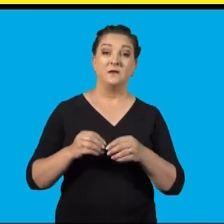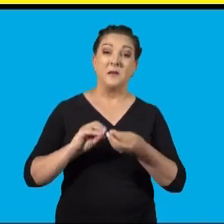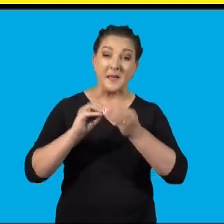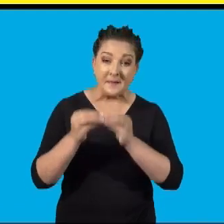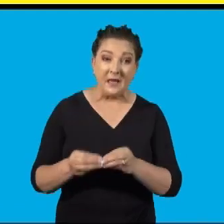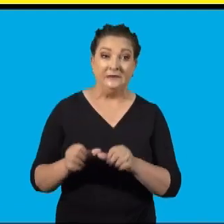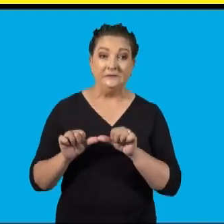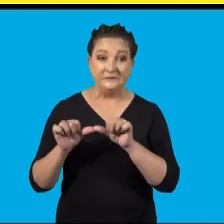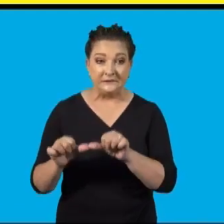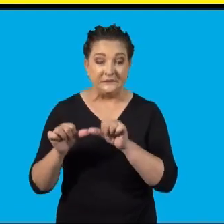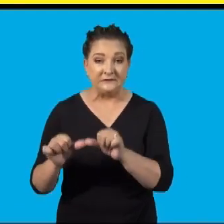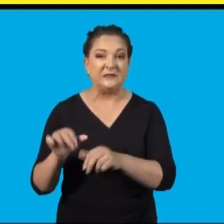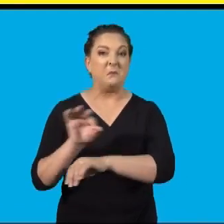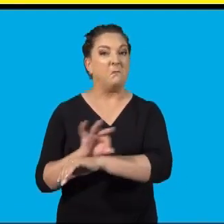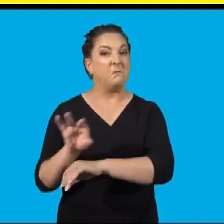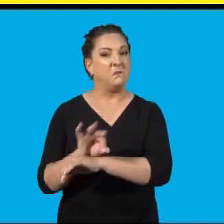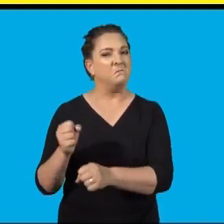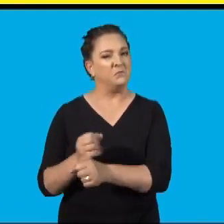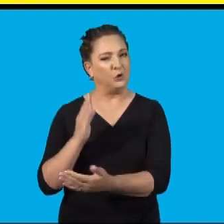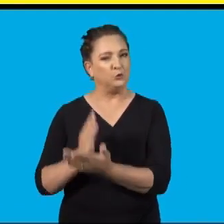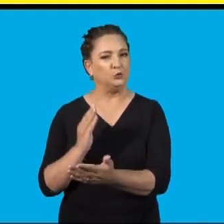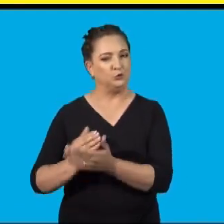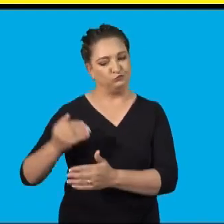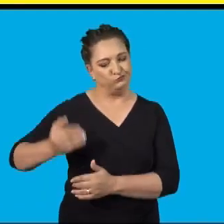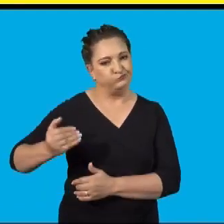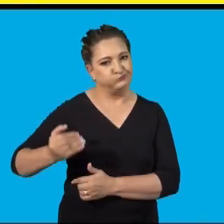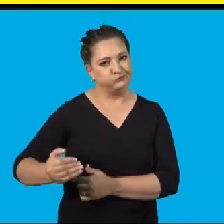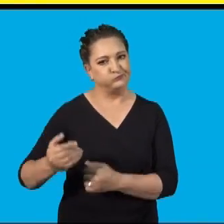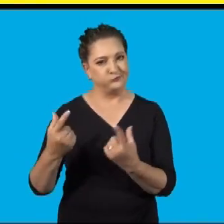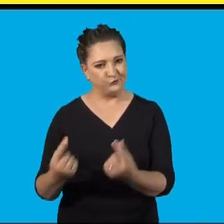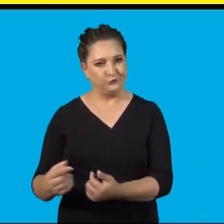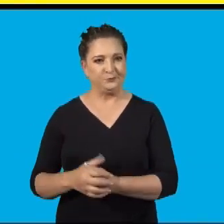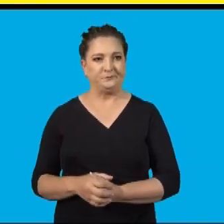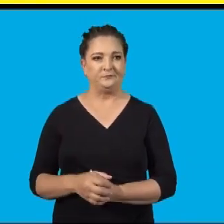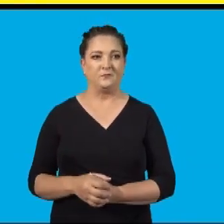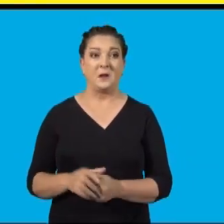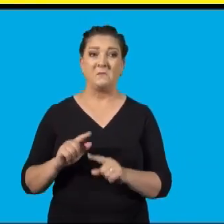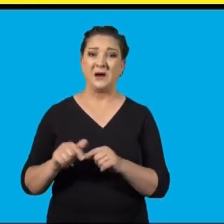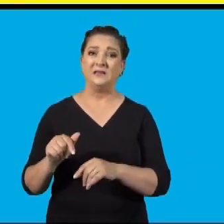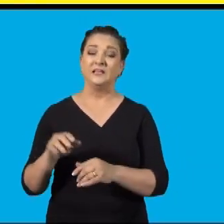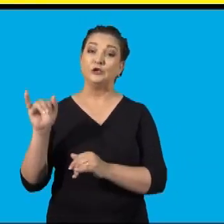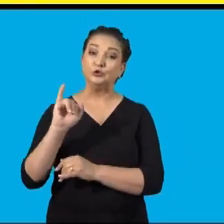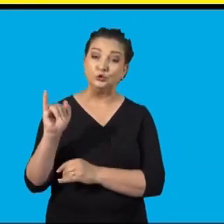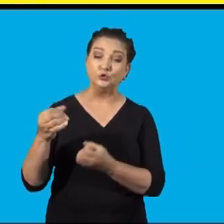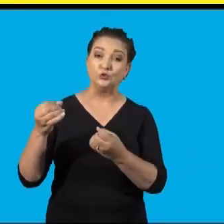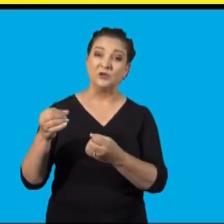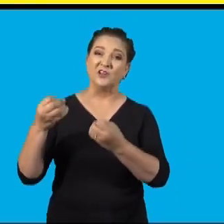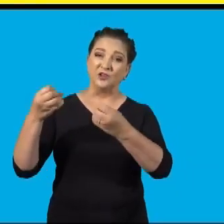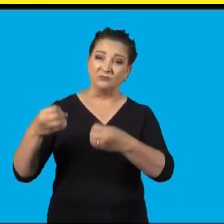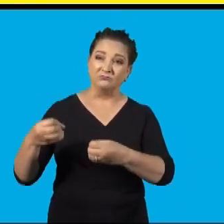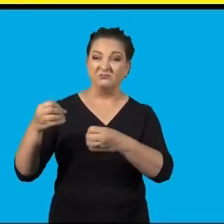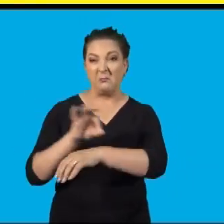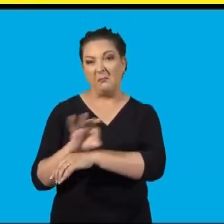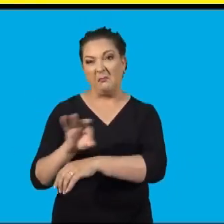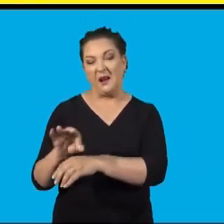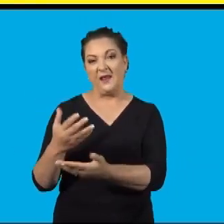asset, as well as having maintenance plans, and ensure that this is done regularly so. An insurance plan to